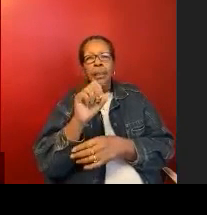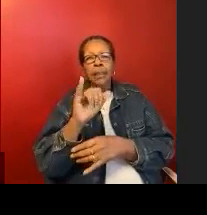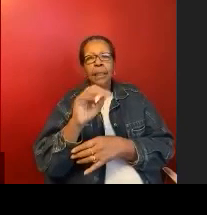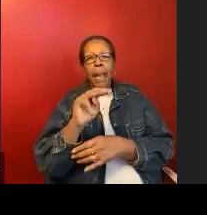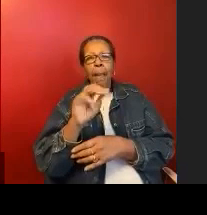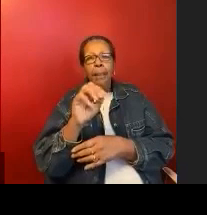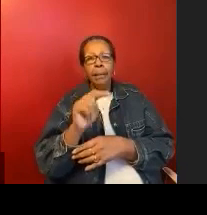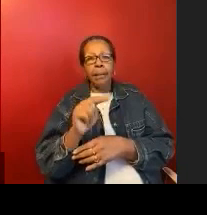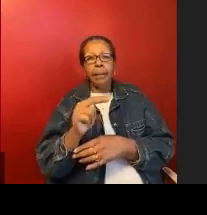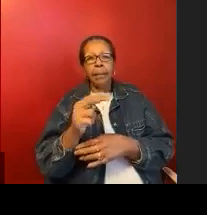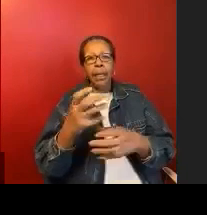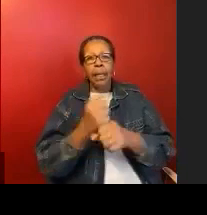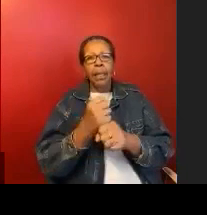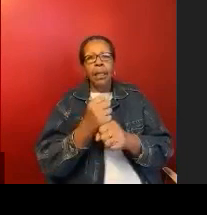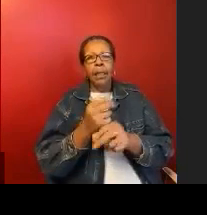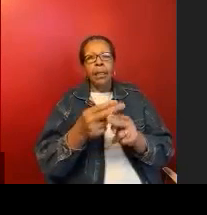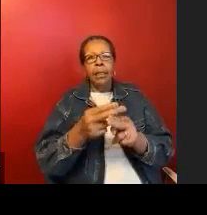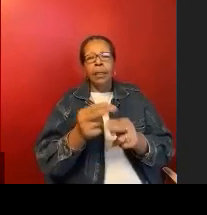What else did they call Simon?